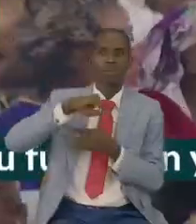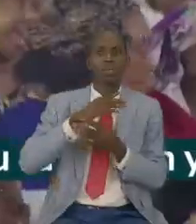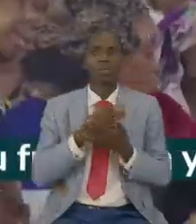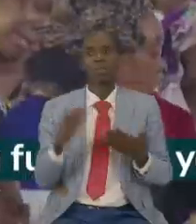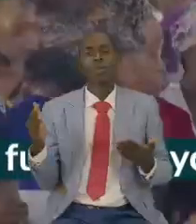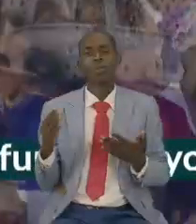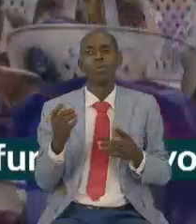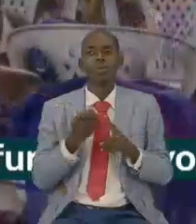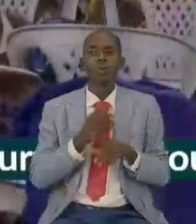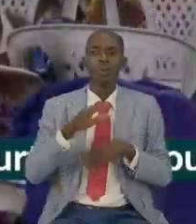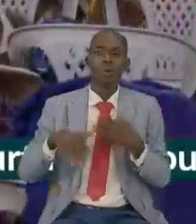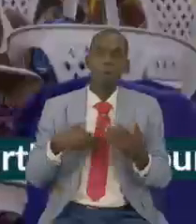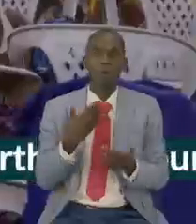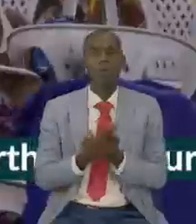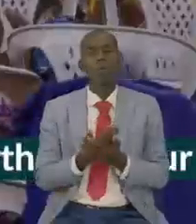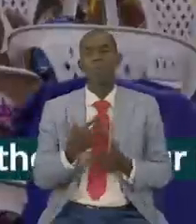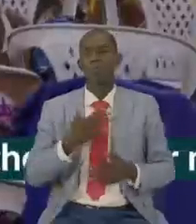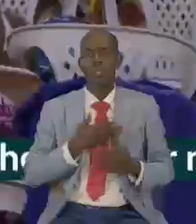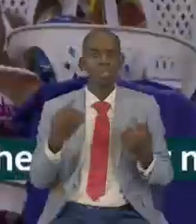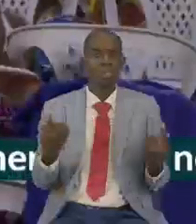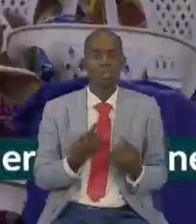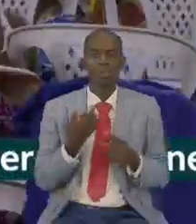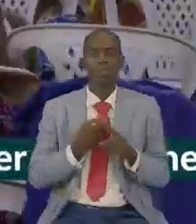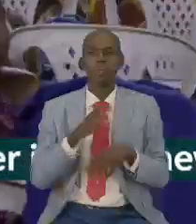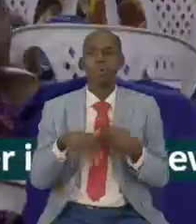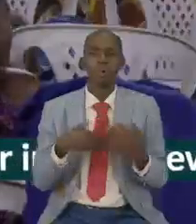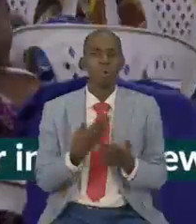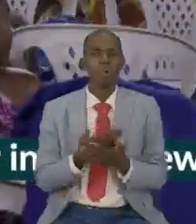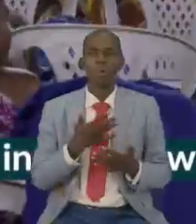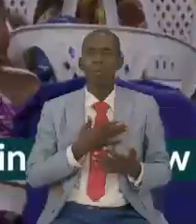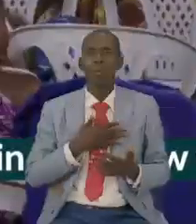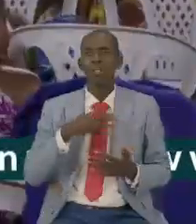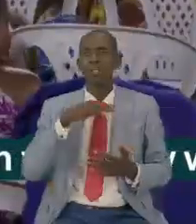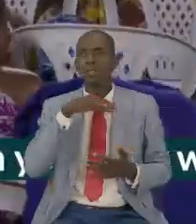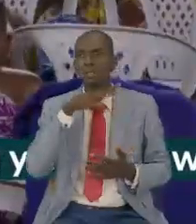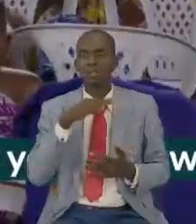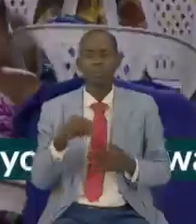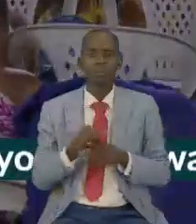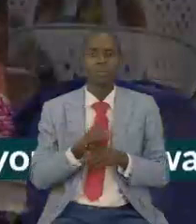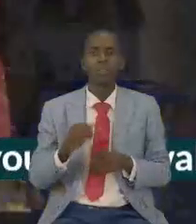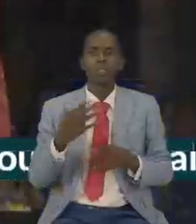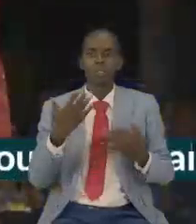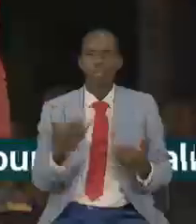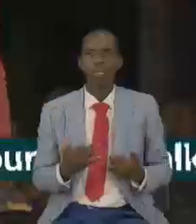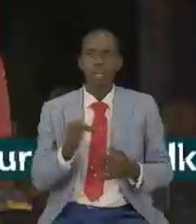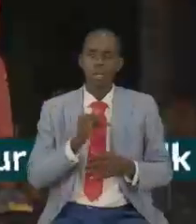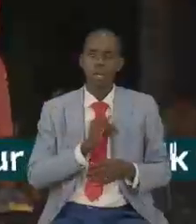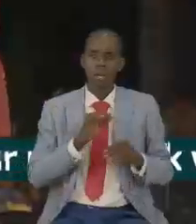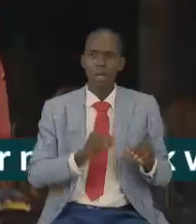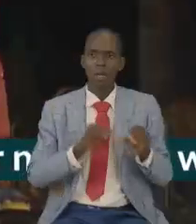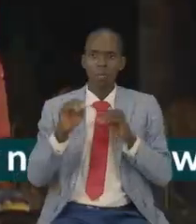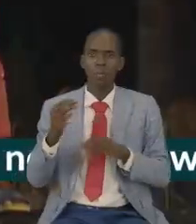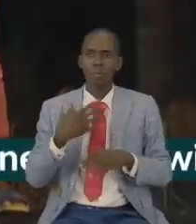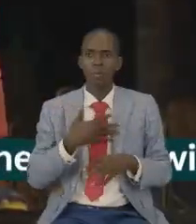my transgression, and now I put my hand in the hand of Jesus to link